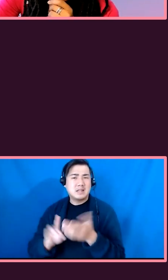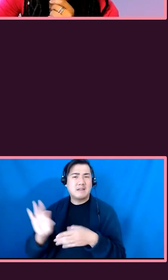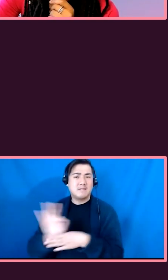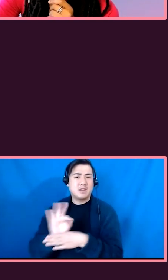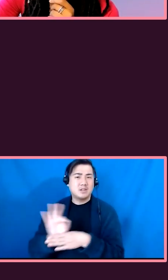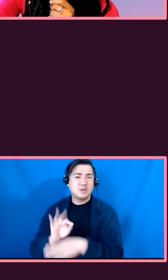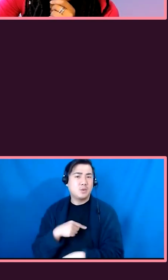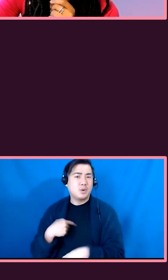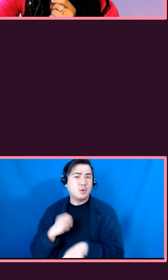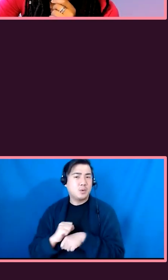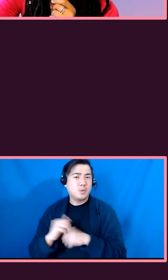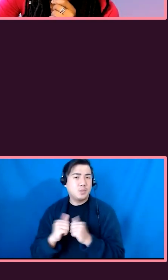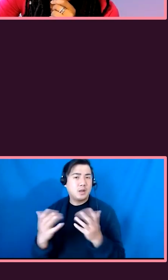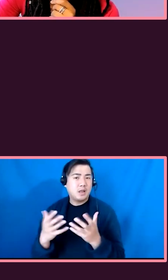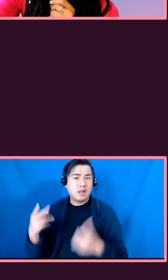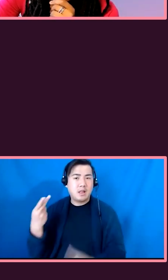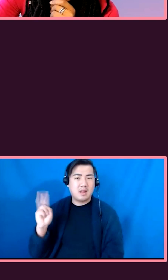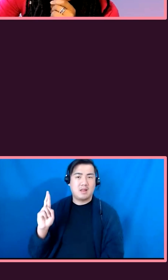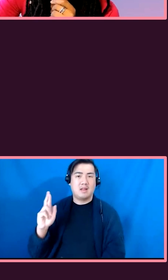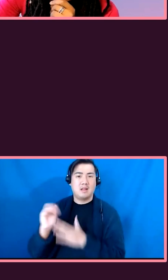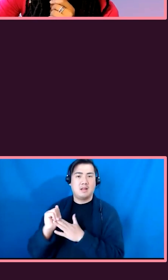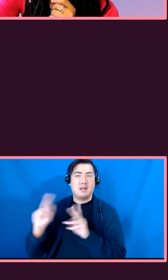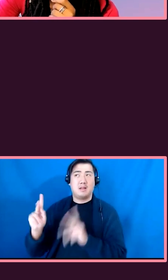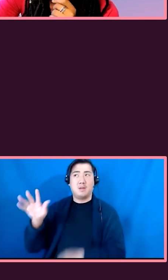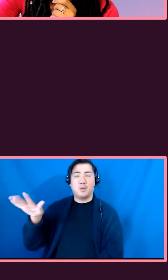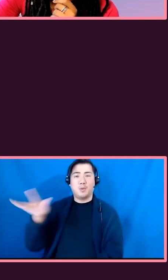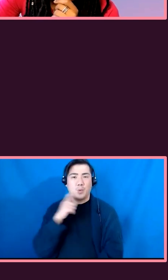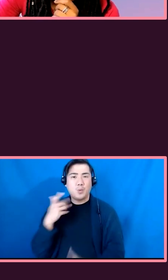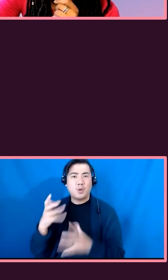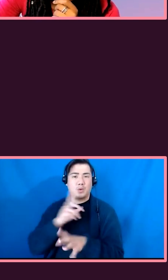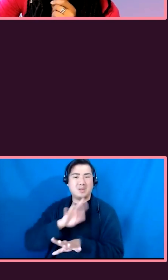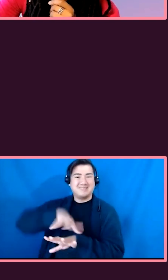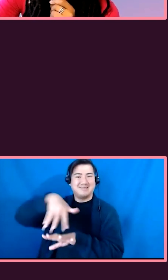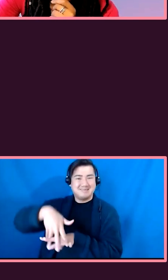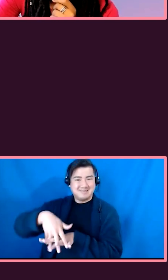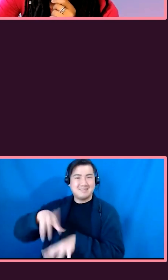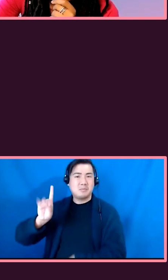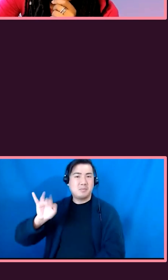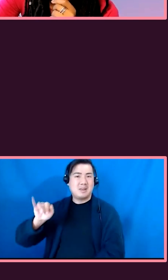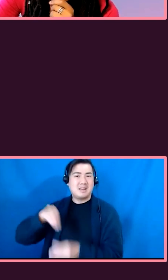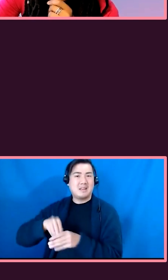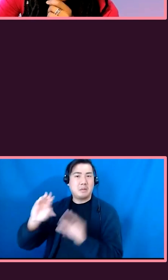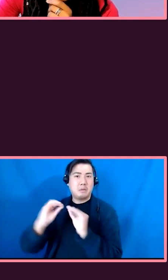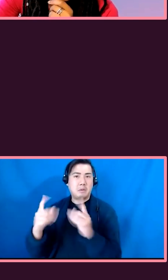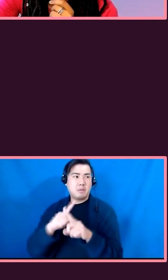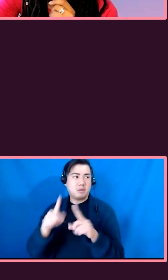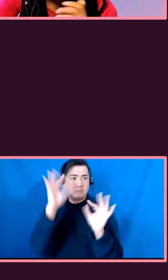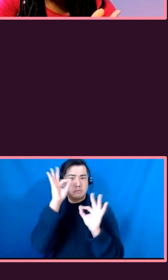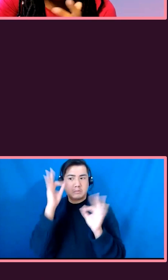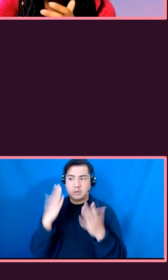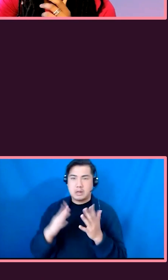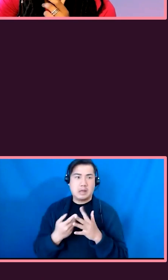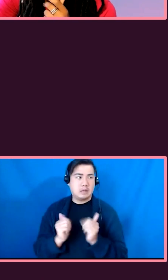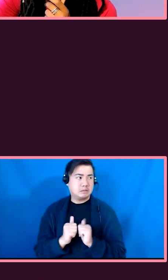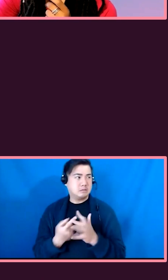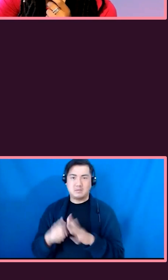We work with a lot of HR leaders who are hoping to embed DEI within their organization, but have no idea where to start.